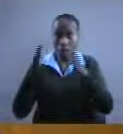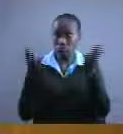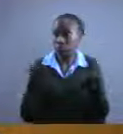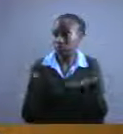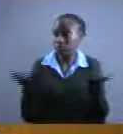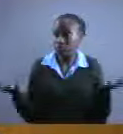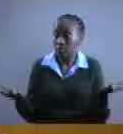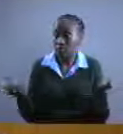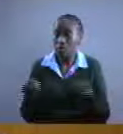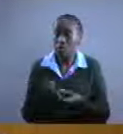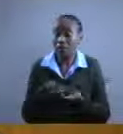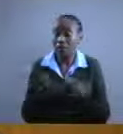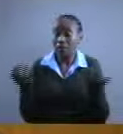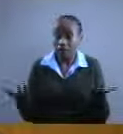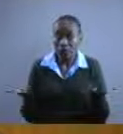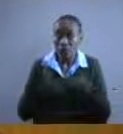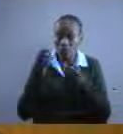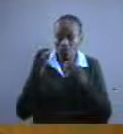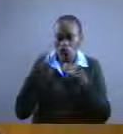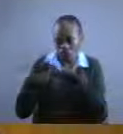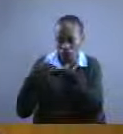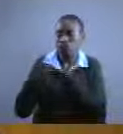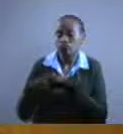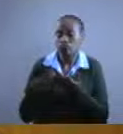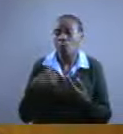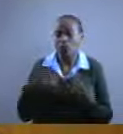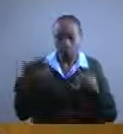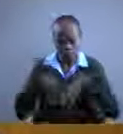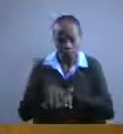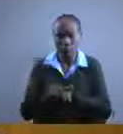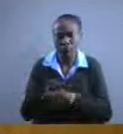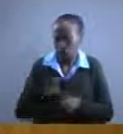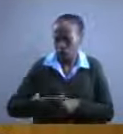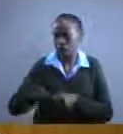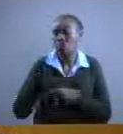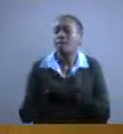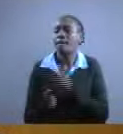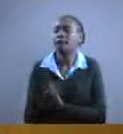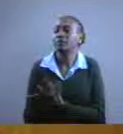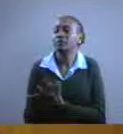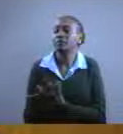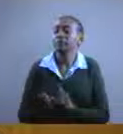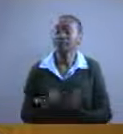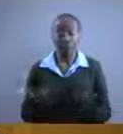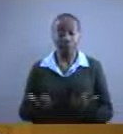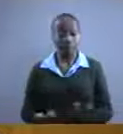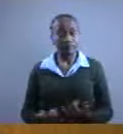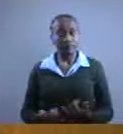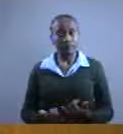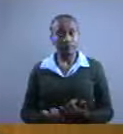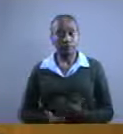pass the bill so that implementation can happen as soon as yesterday. I therefore